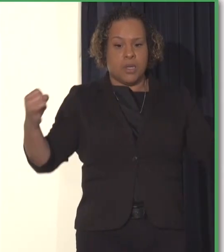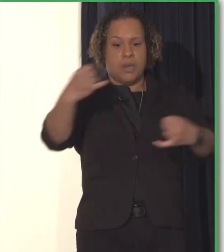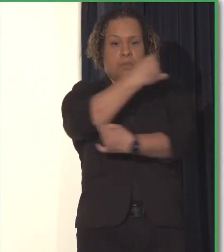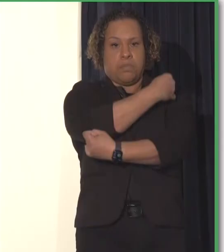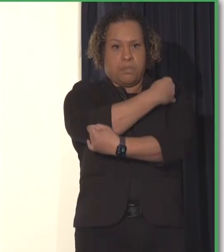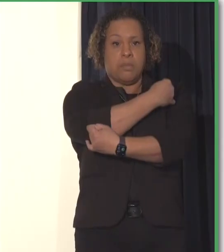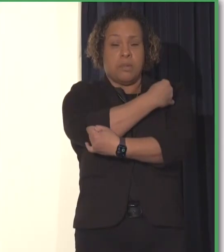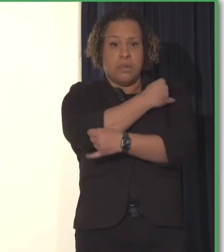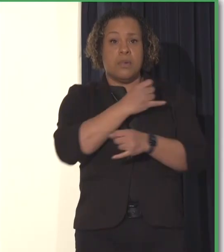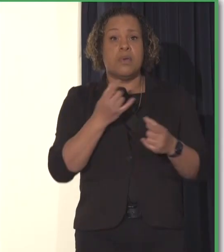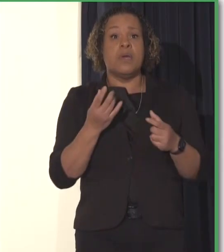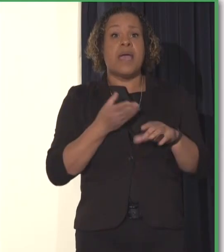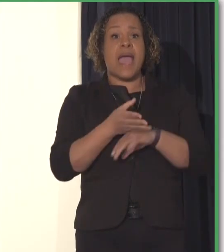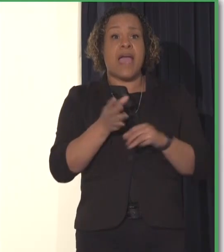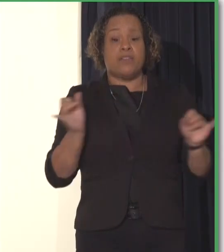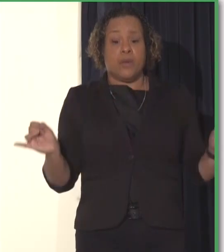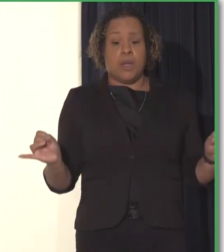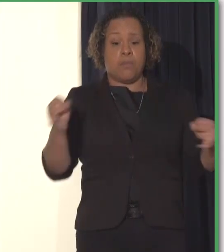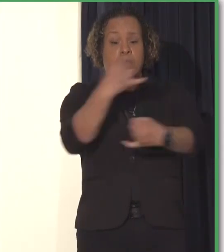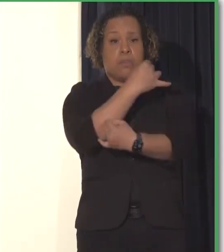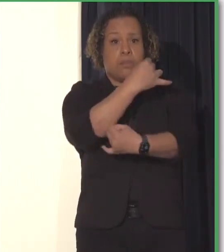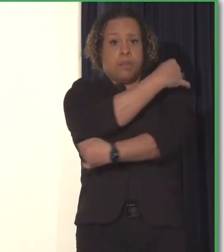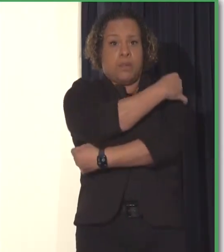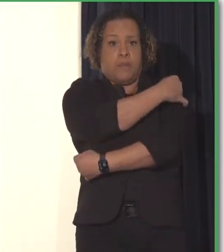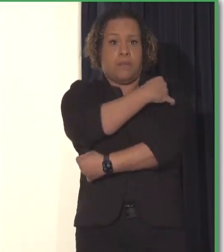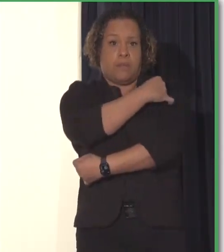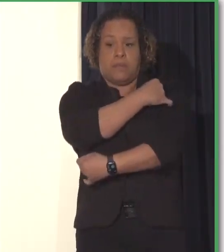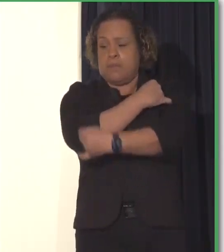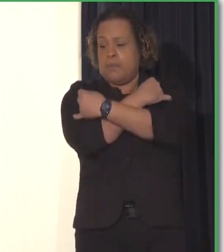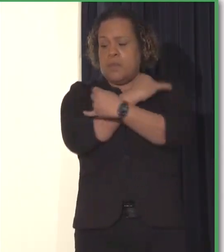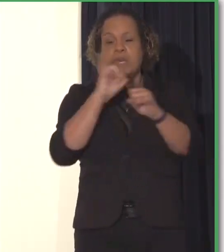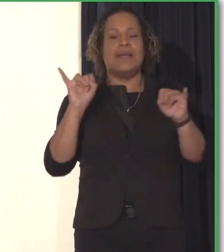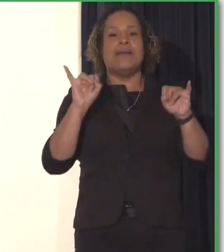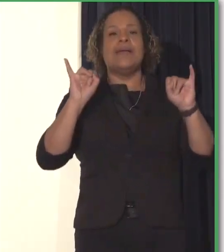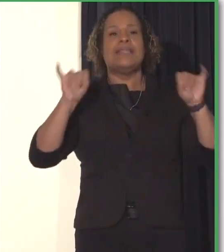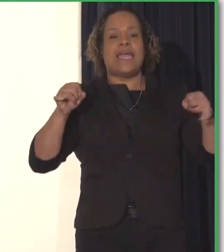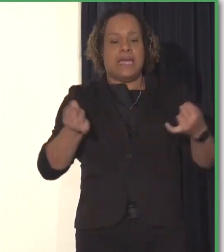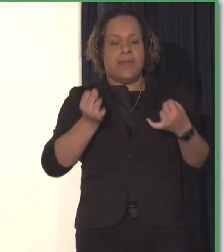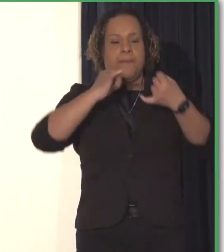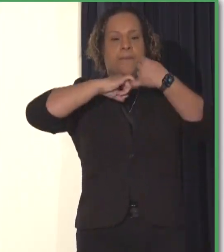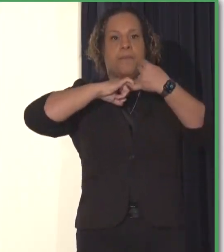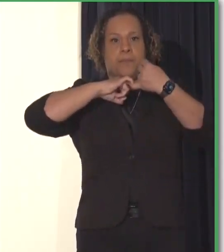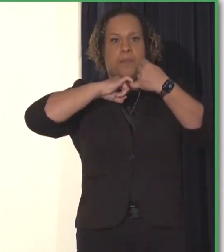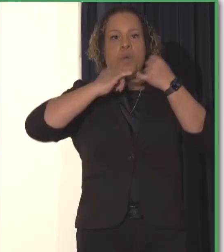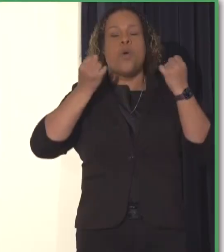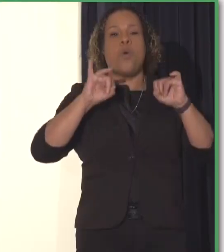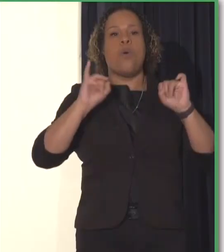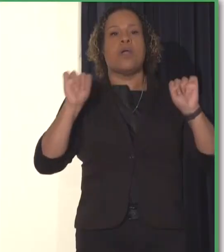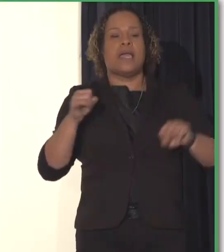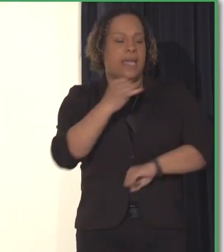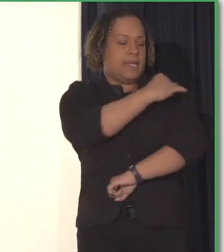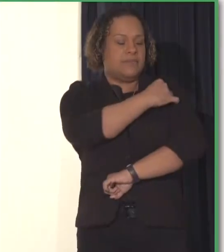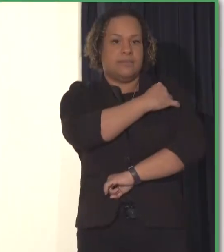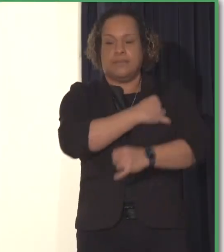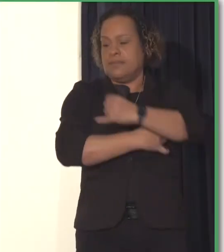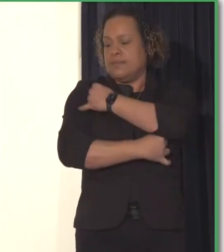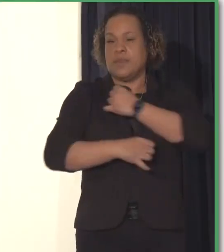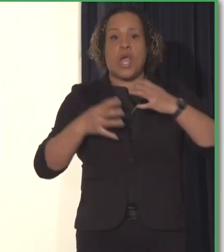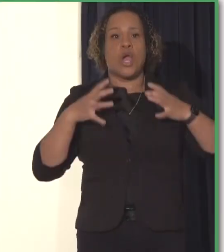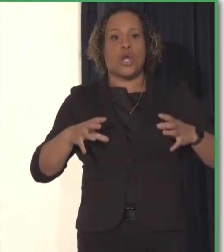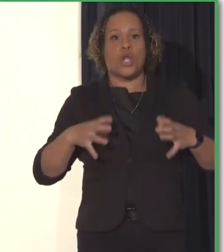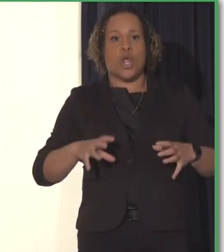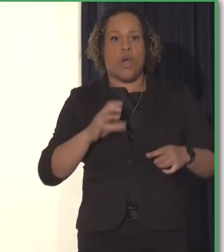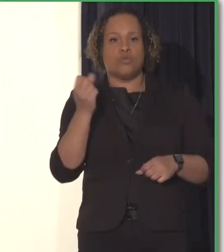once it wraps around, the two prongs would attach to each other. If not that, the clothing to hold the individual within his arm